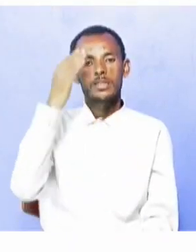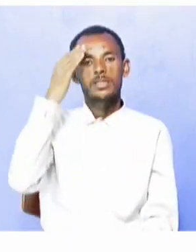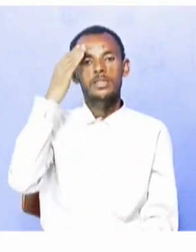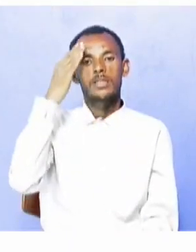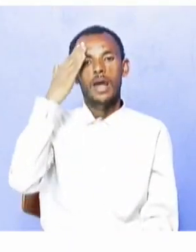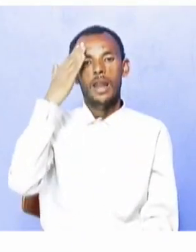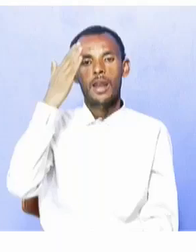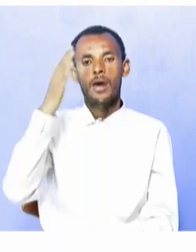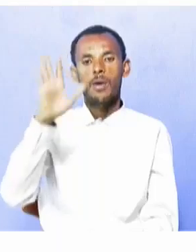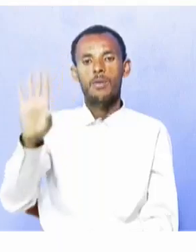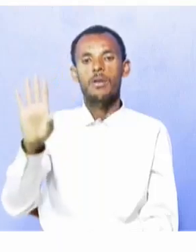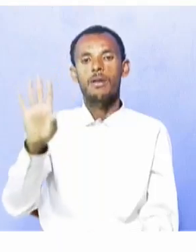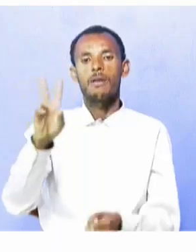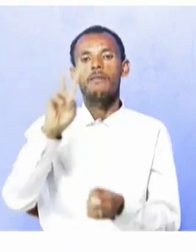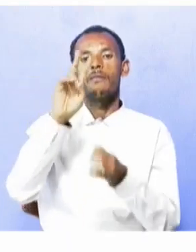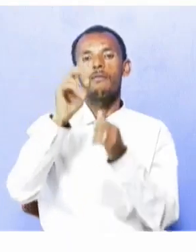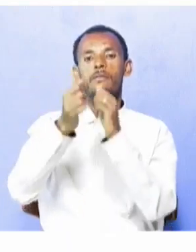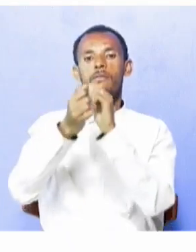Calculate